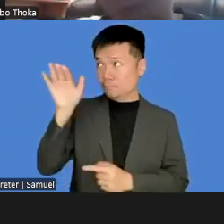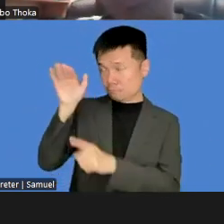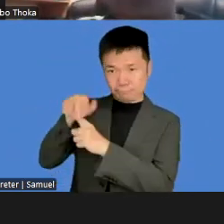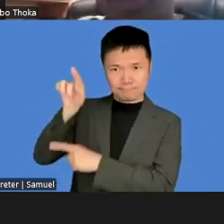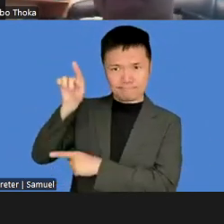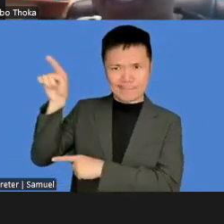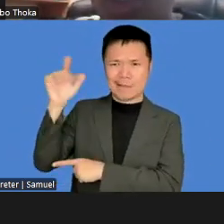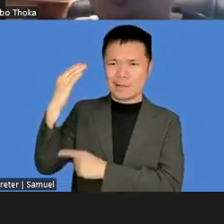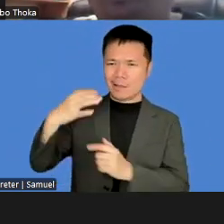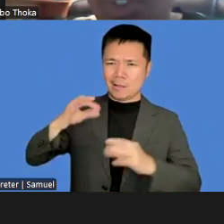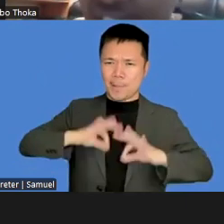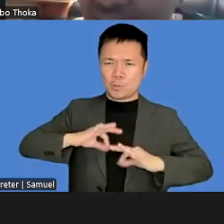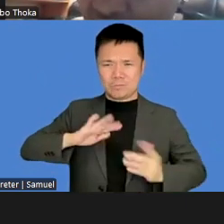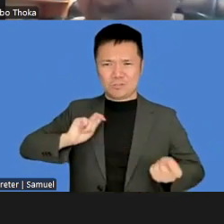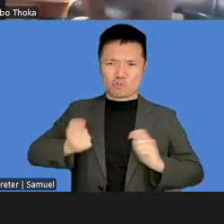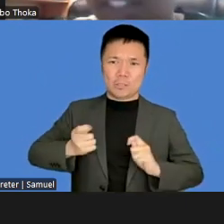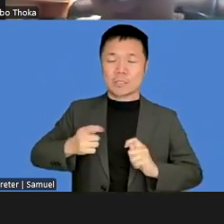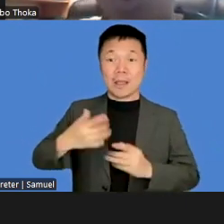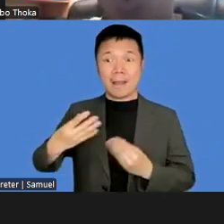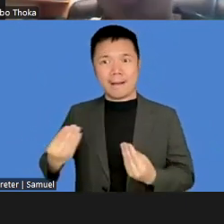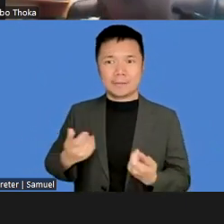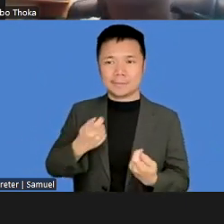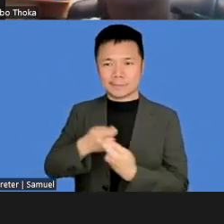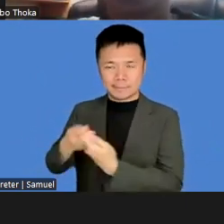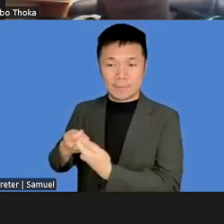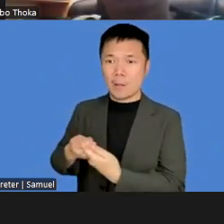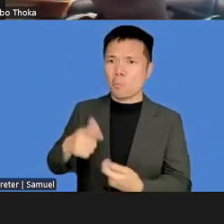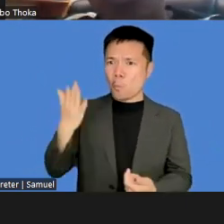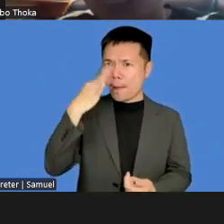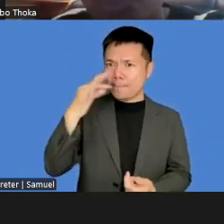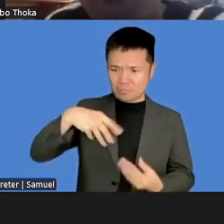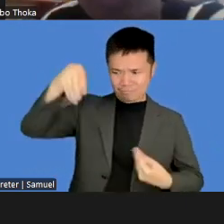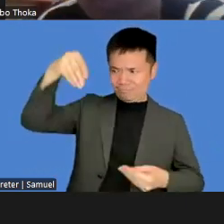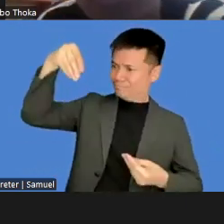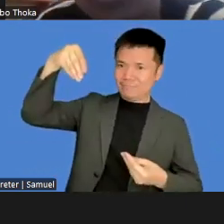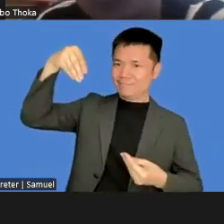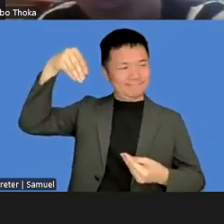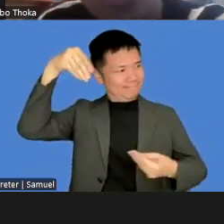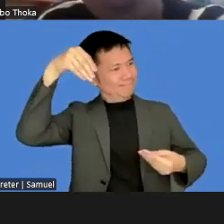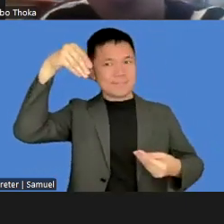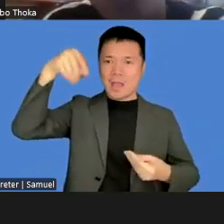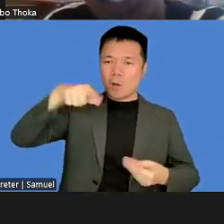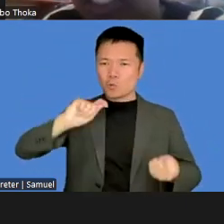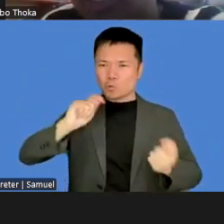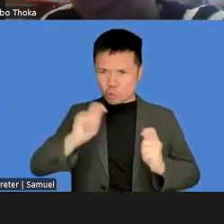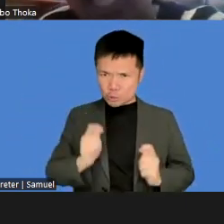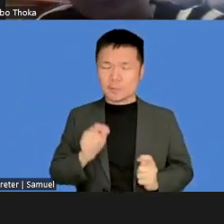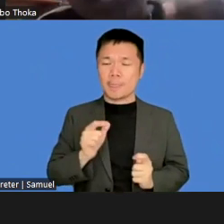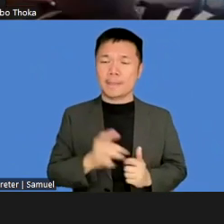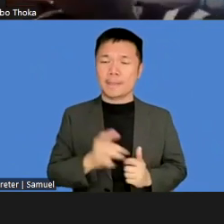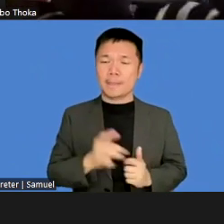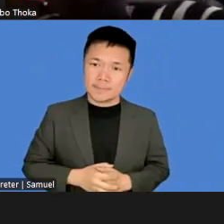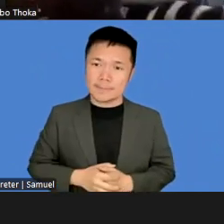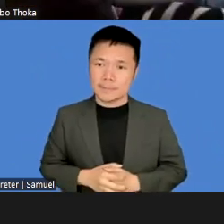provisions. And in amending those provisions and the directives, they would part of the remedy that we sought was that